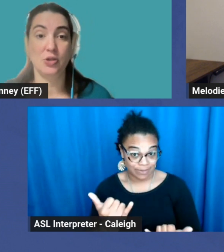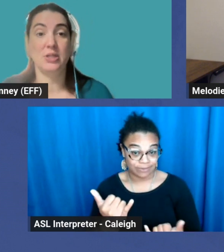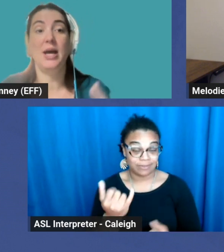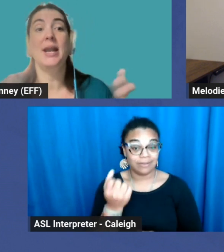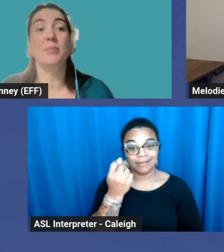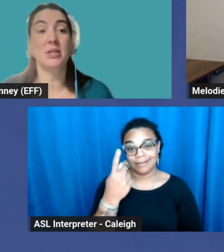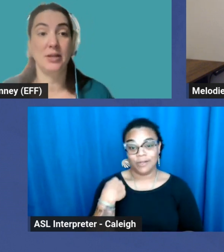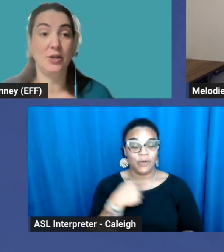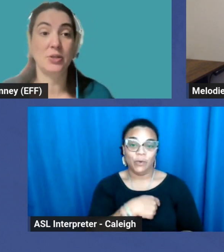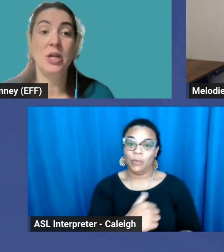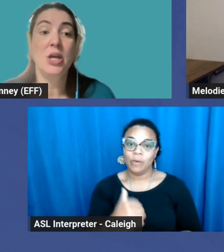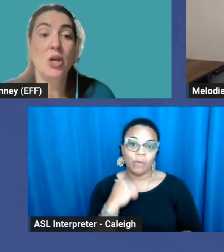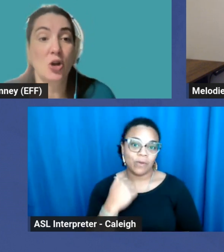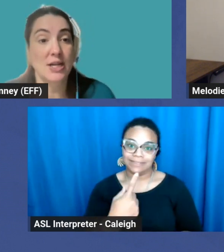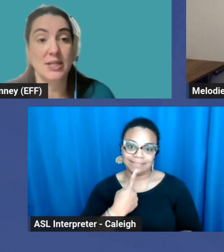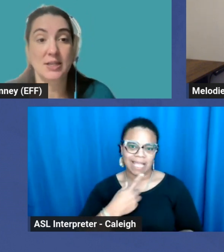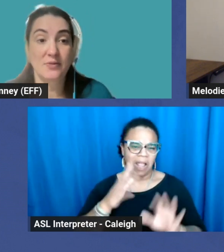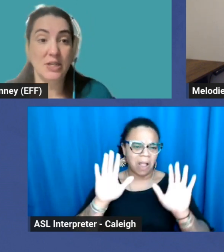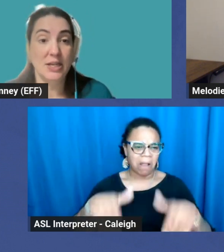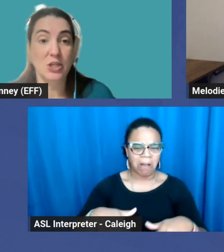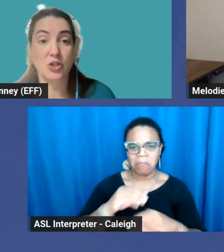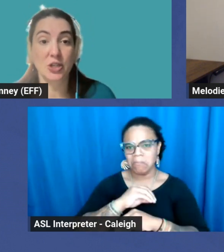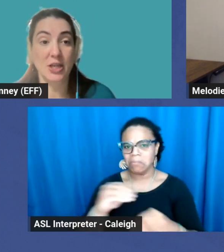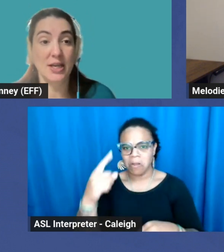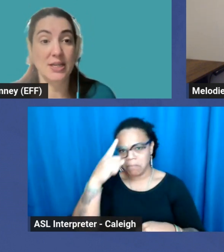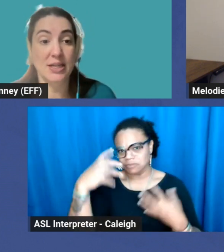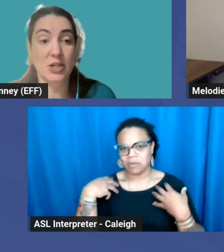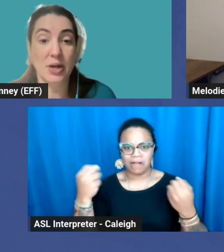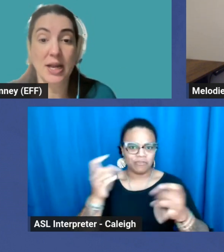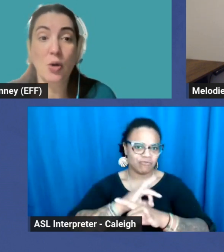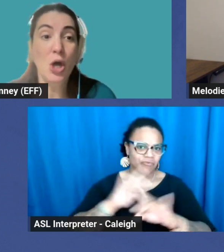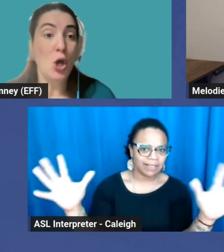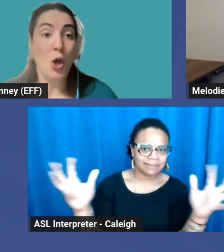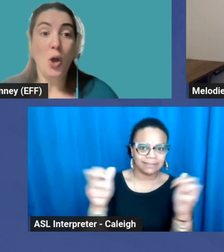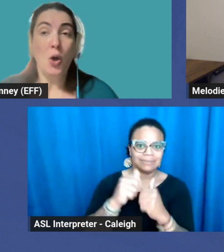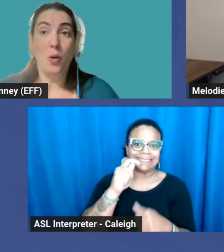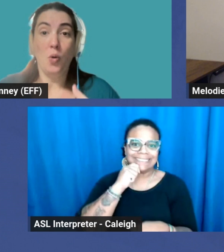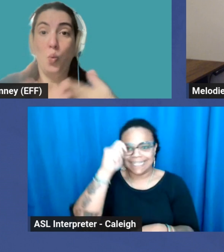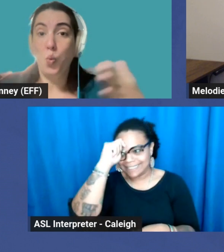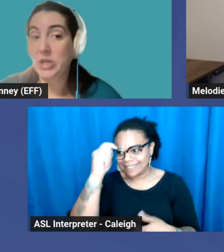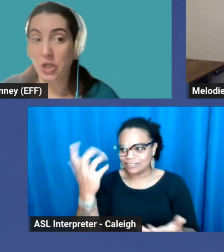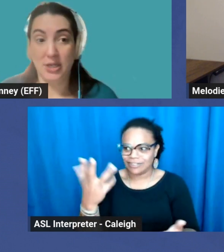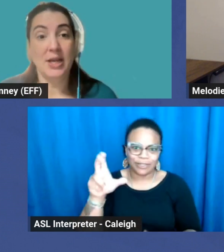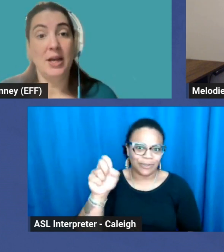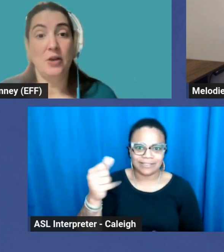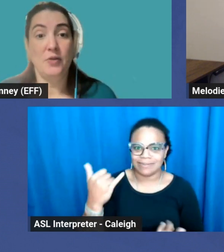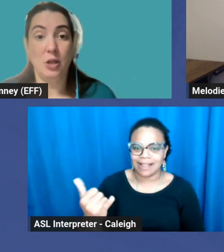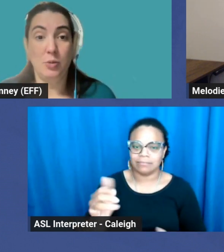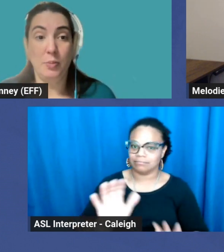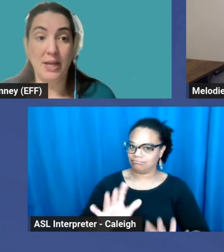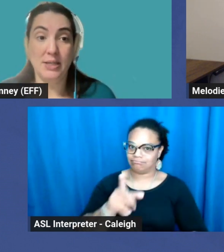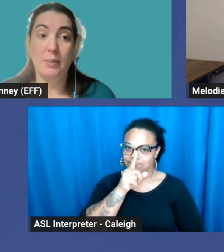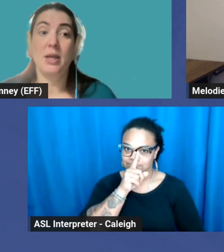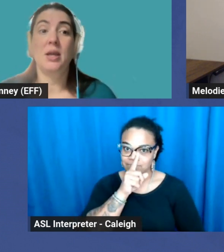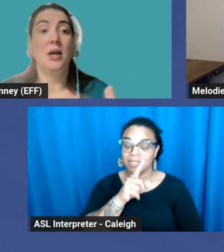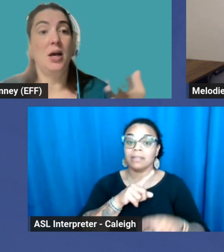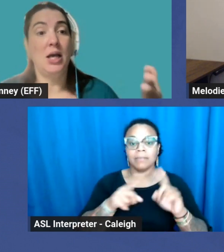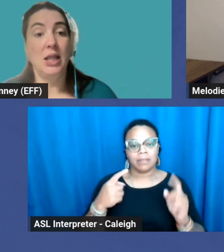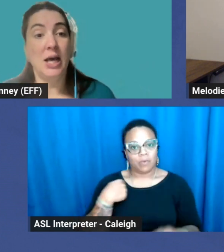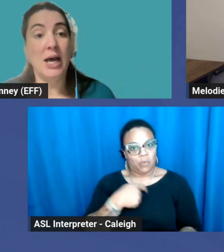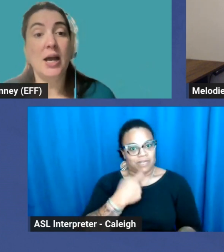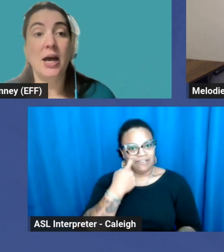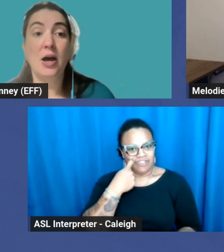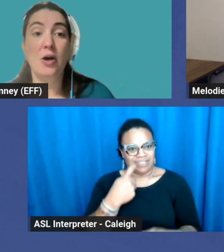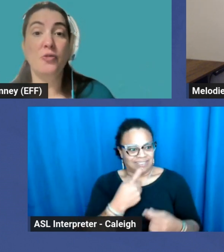tell you that there's not a mental health crisis of teenagers in the United States right now. We just got out of a global pandemic.